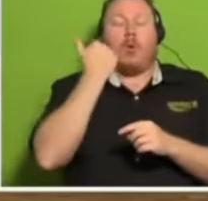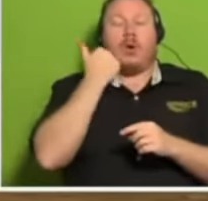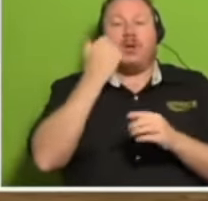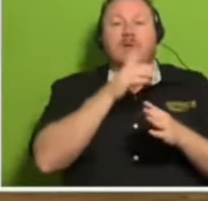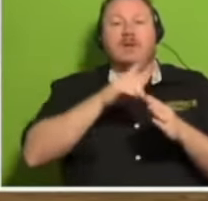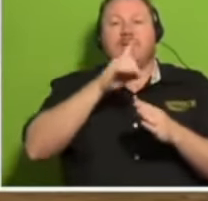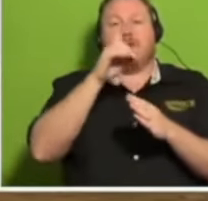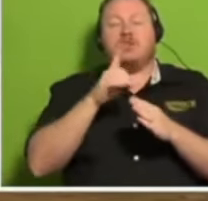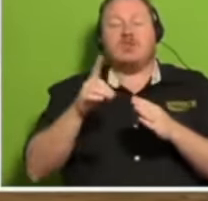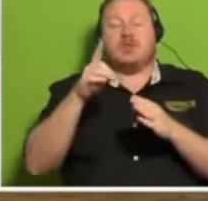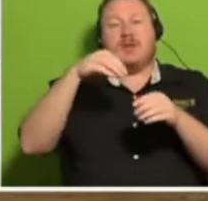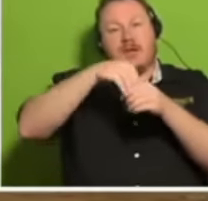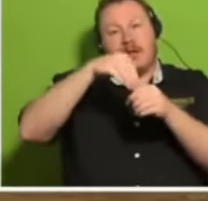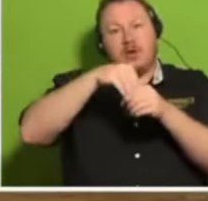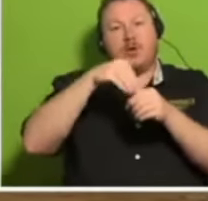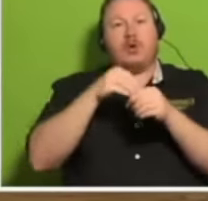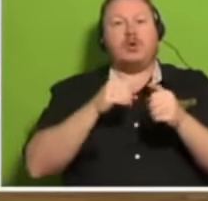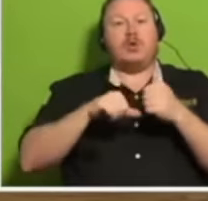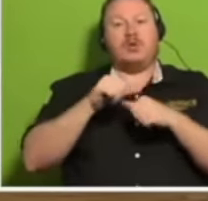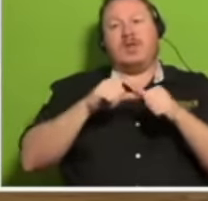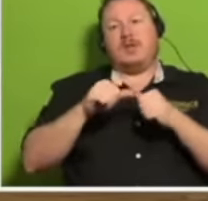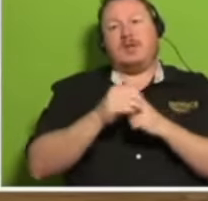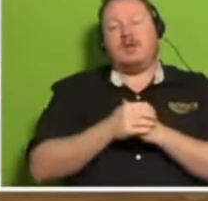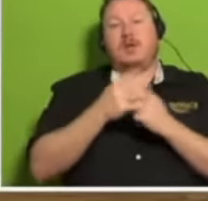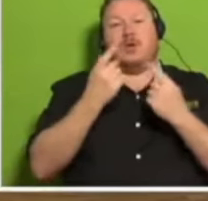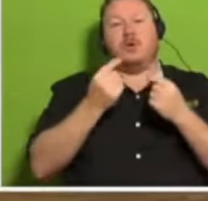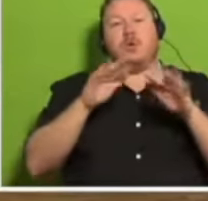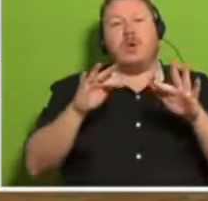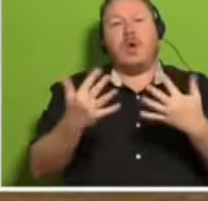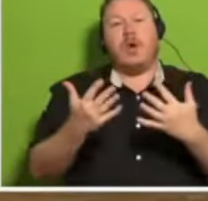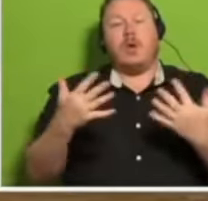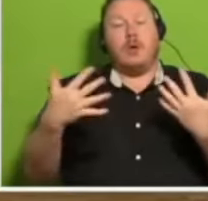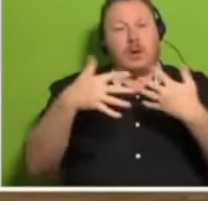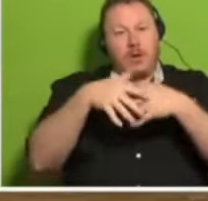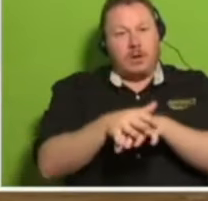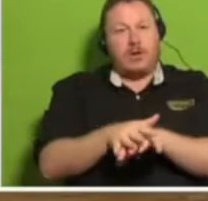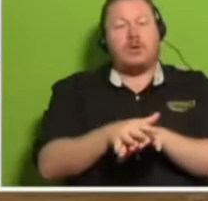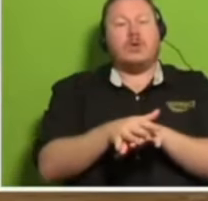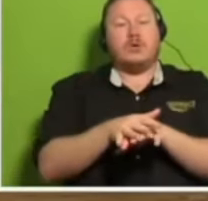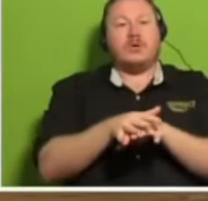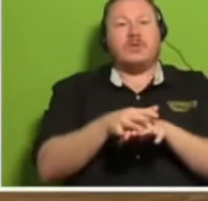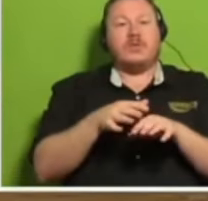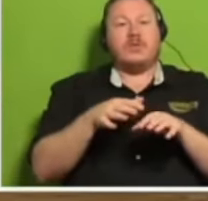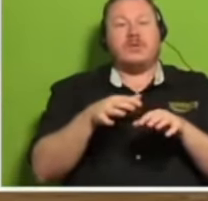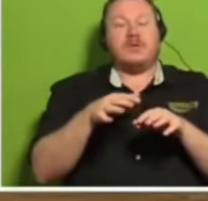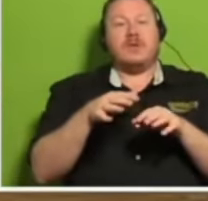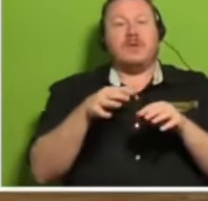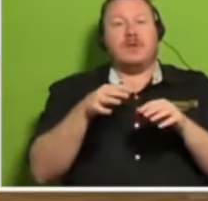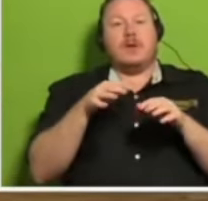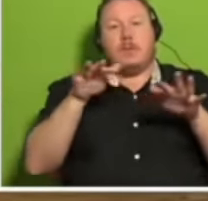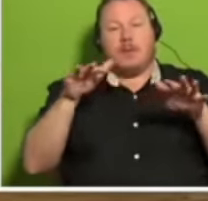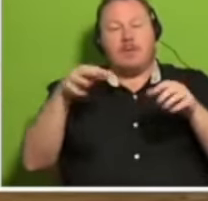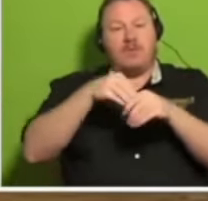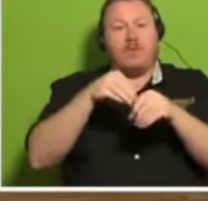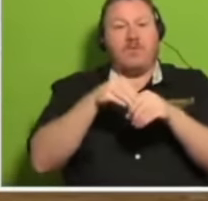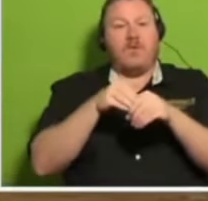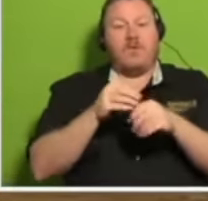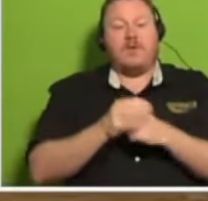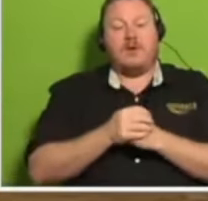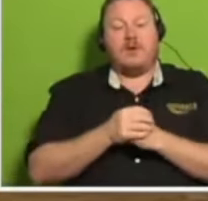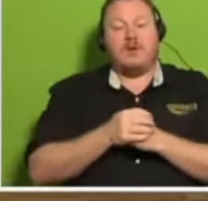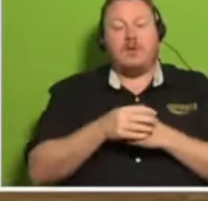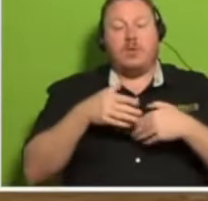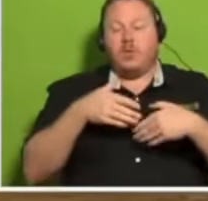digitally inclusive society. We will do this through inclusive stakeholder engagement, pragmatic decision-making